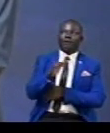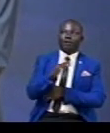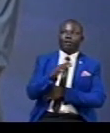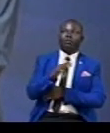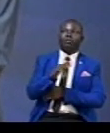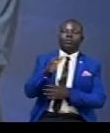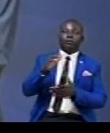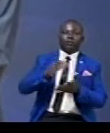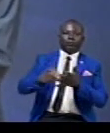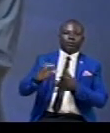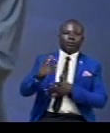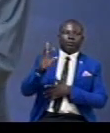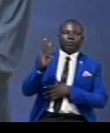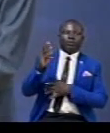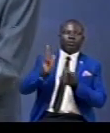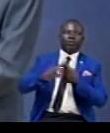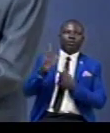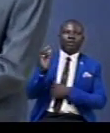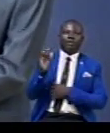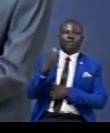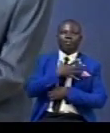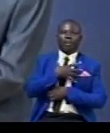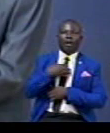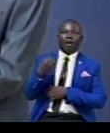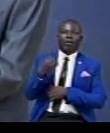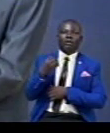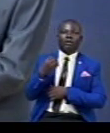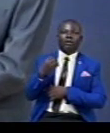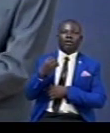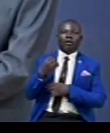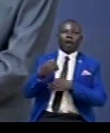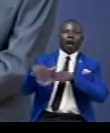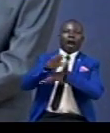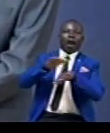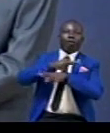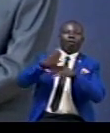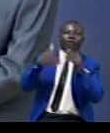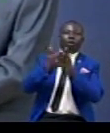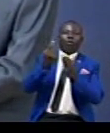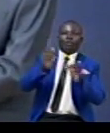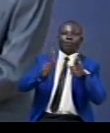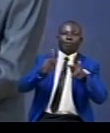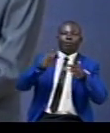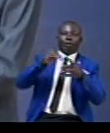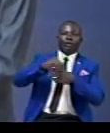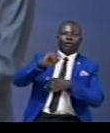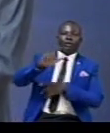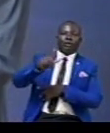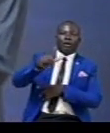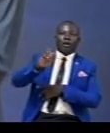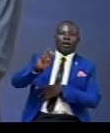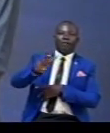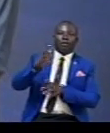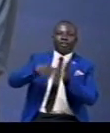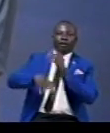19. And above all, the people in Leviticus chapter 20